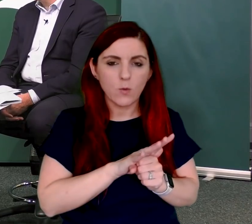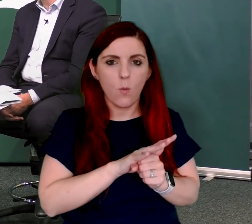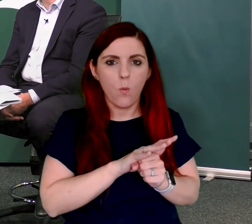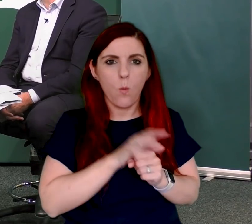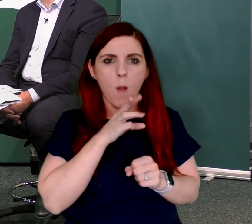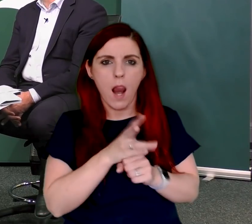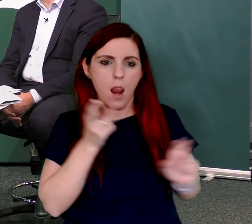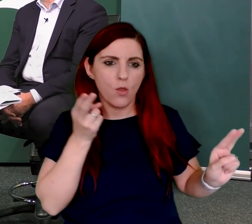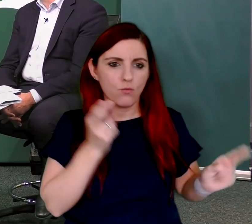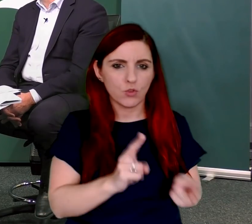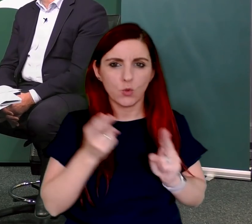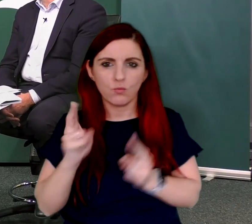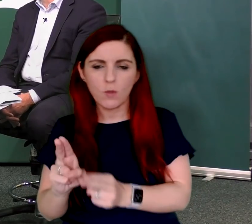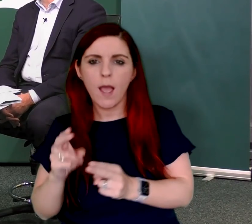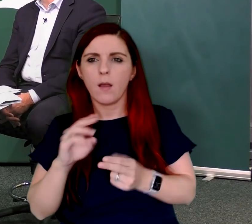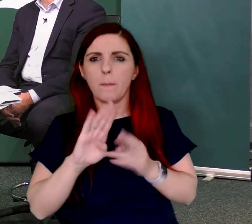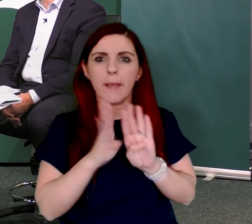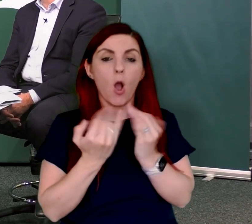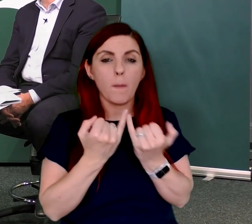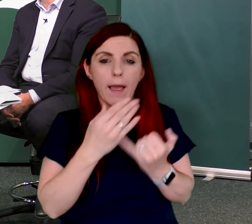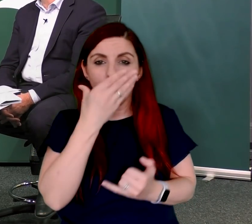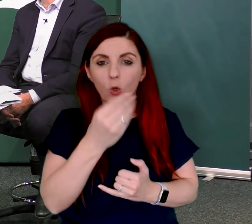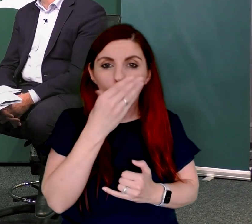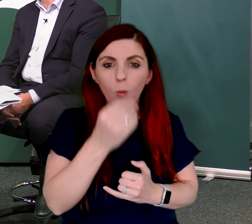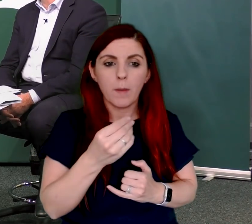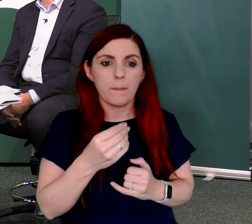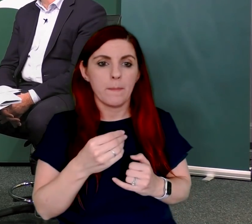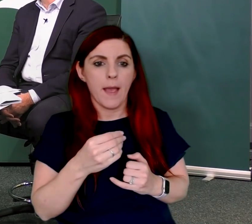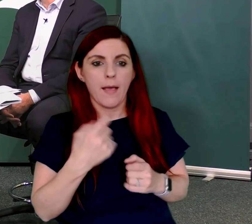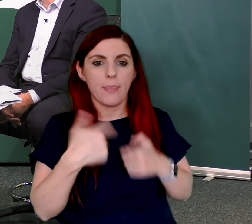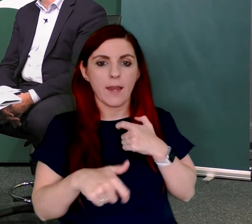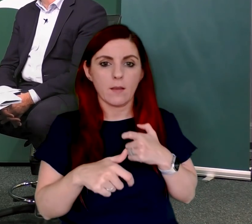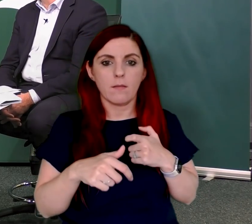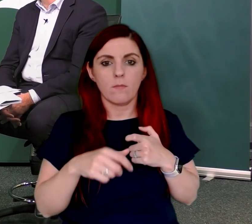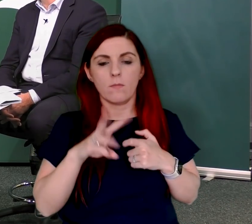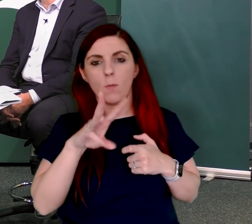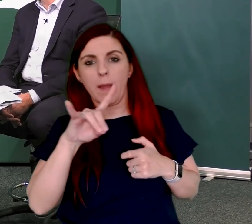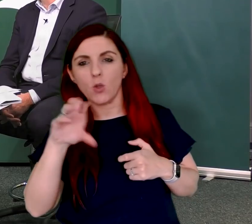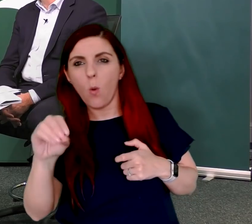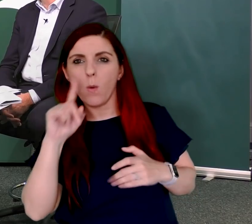we will see a vaccine program that is yet to be determined by the world, because we're only learning to know how